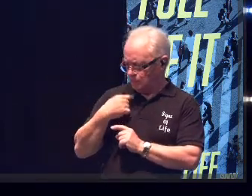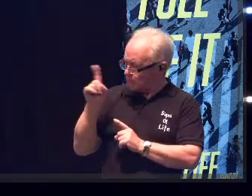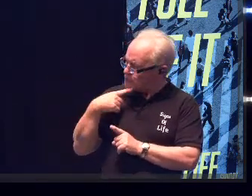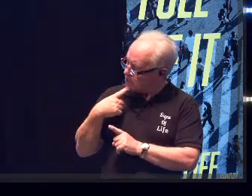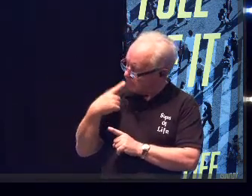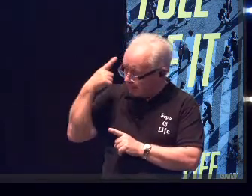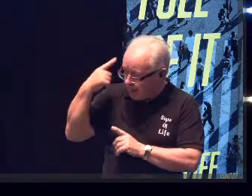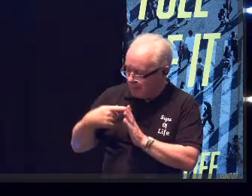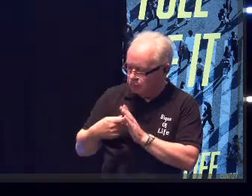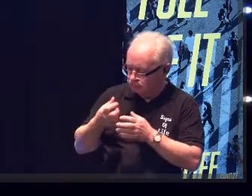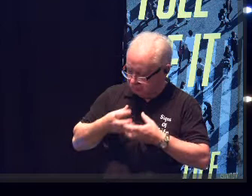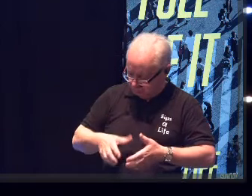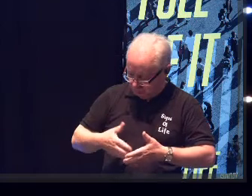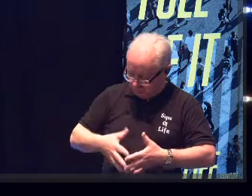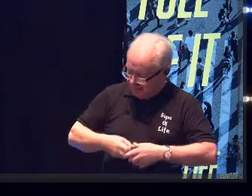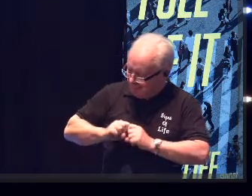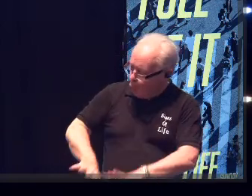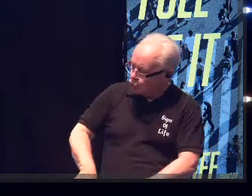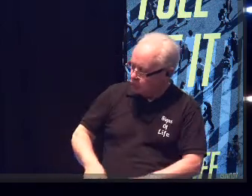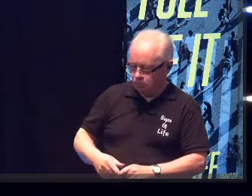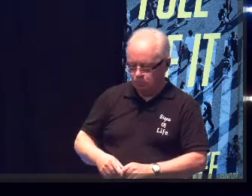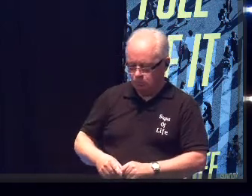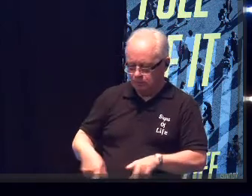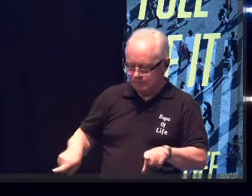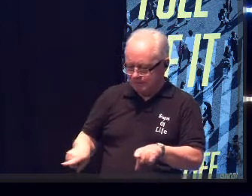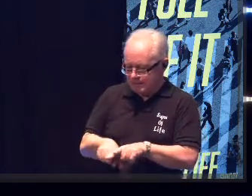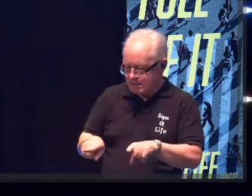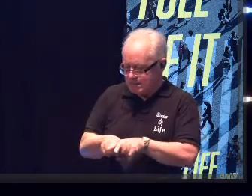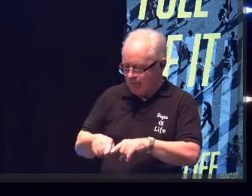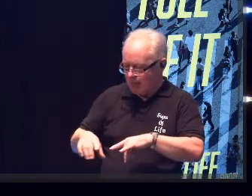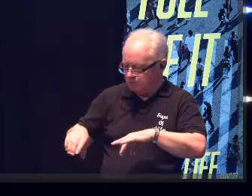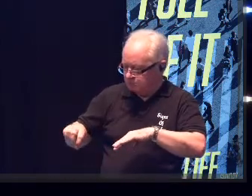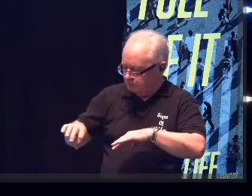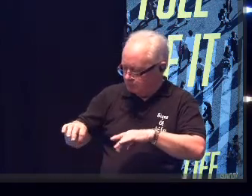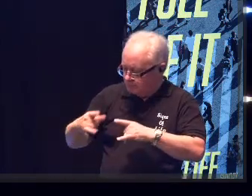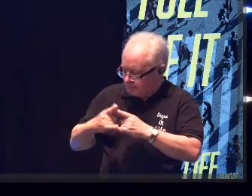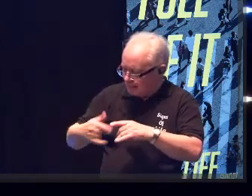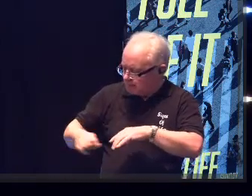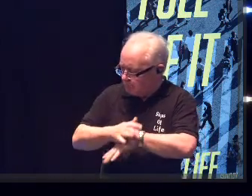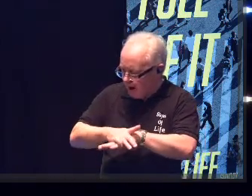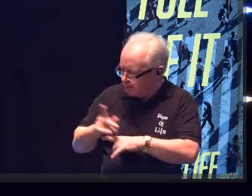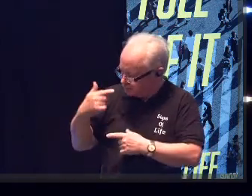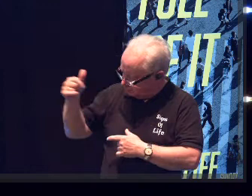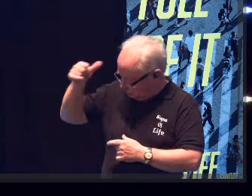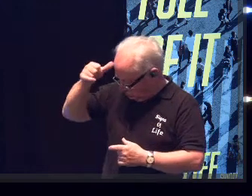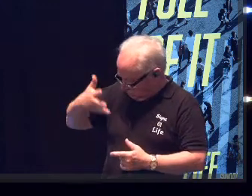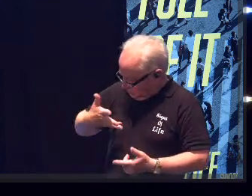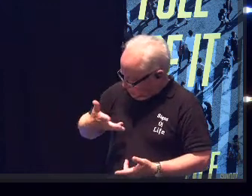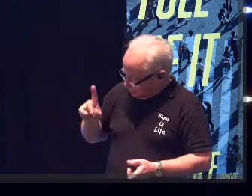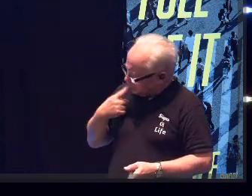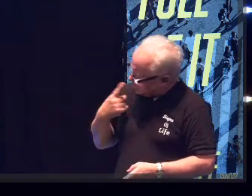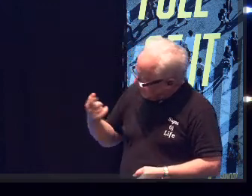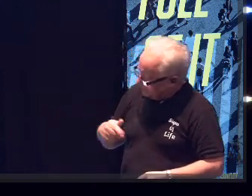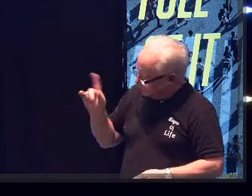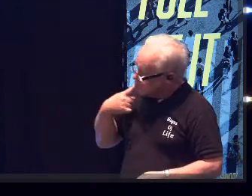same-sex marriage? About trans? What do you say? What do you say about it? And we feel forced and we feel boxed into this place